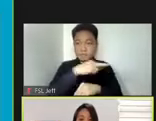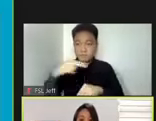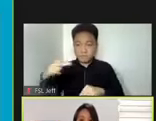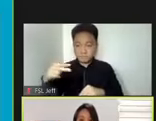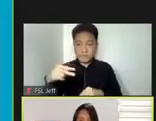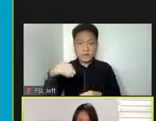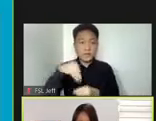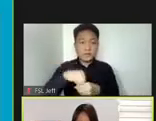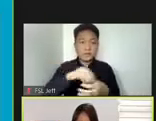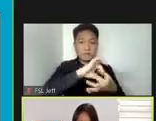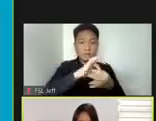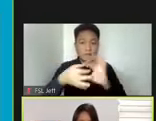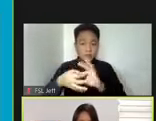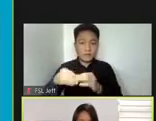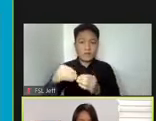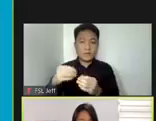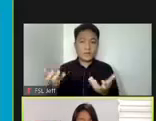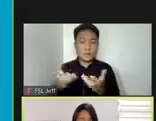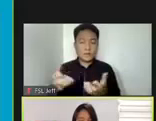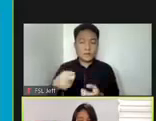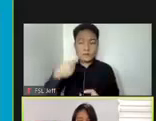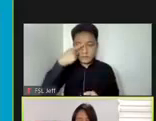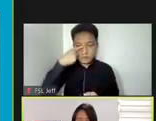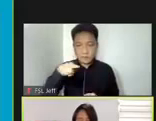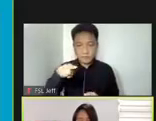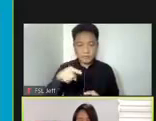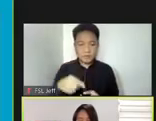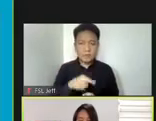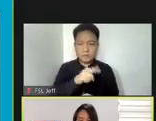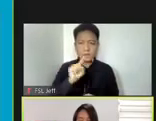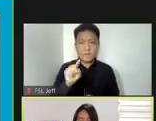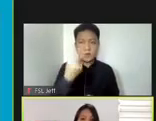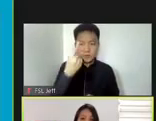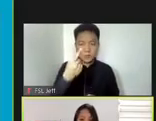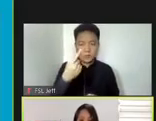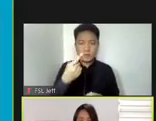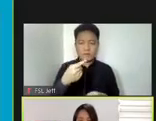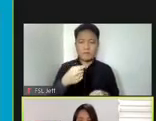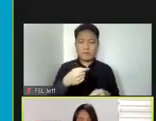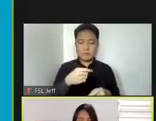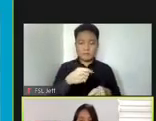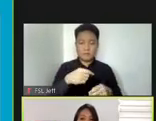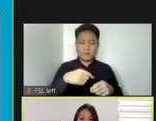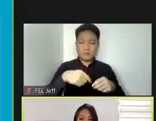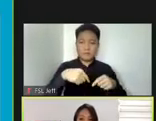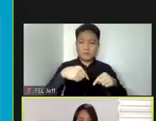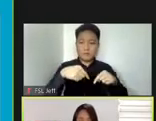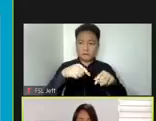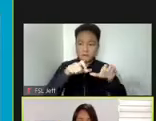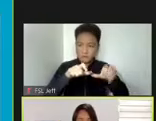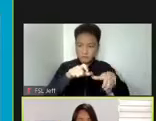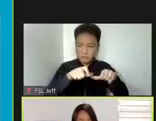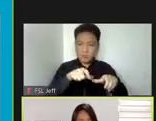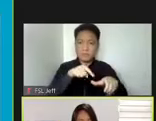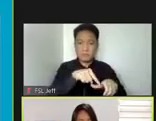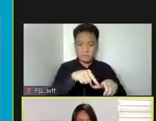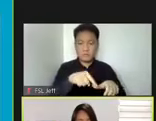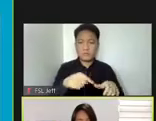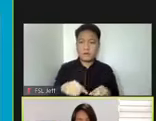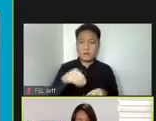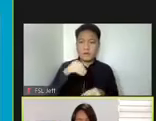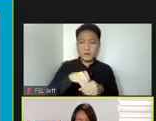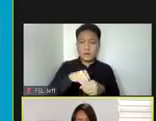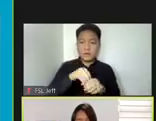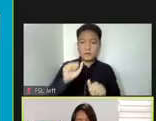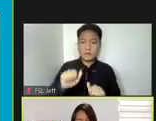of Mount Apo. The team captain of the first ever differently abled and highly successful Dragon Boat team,